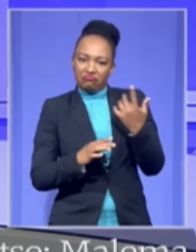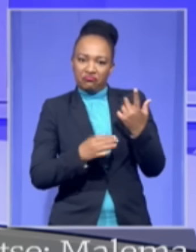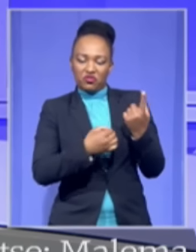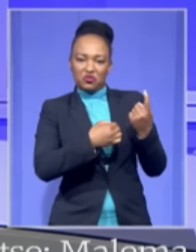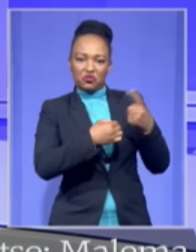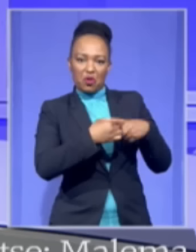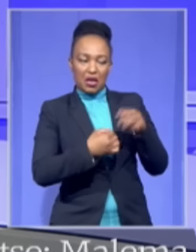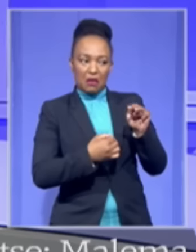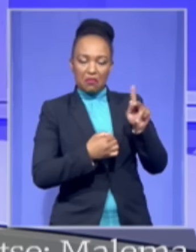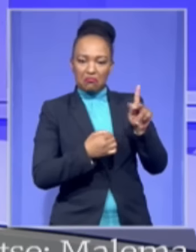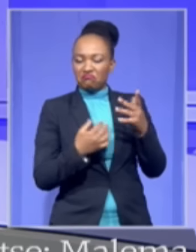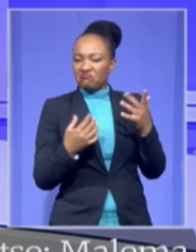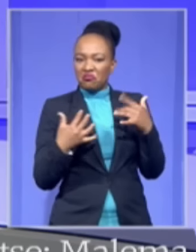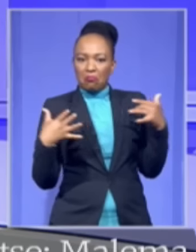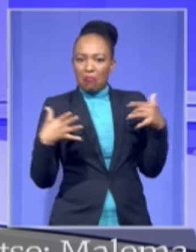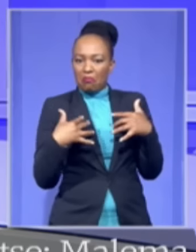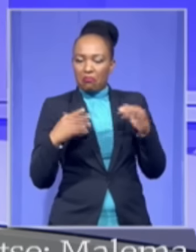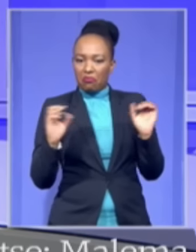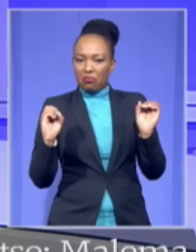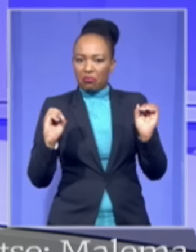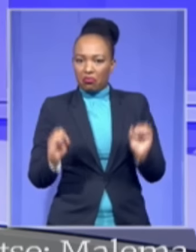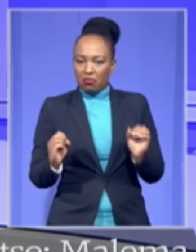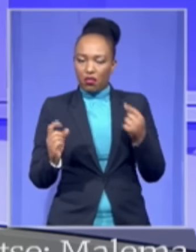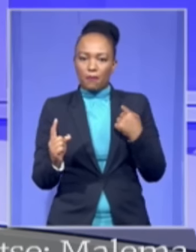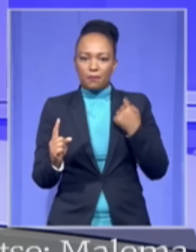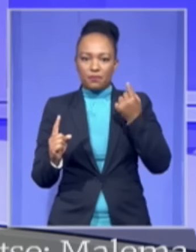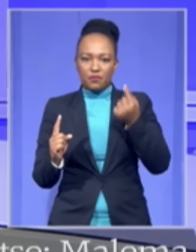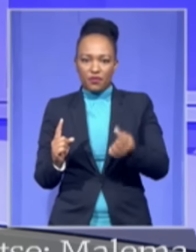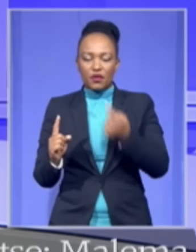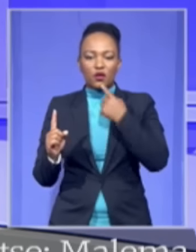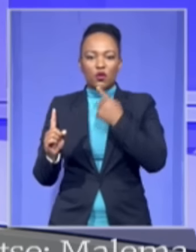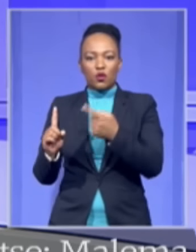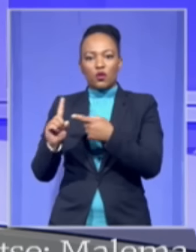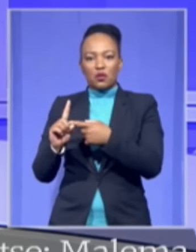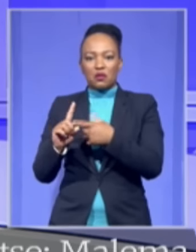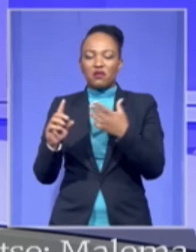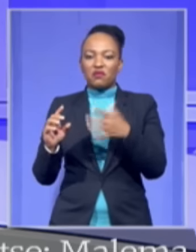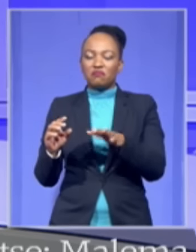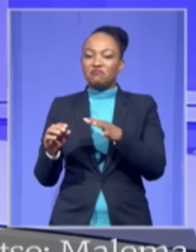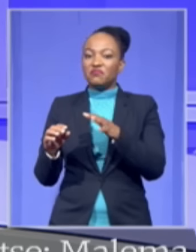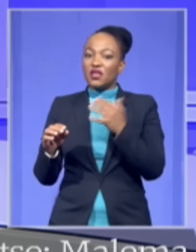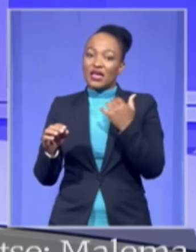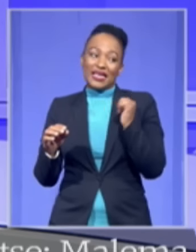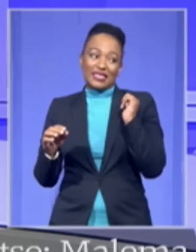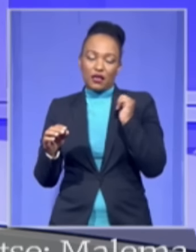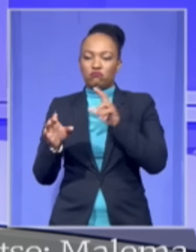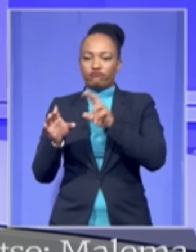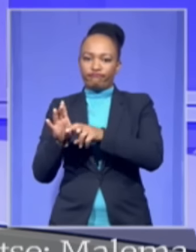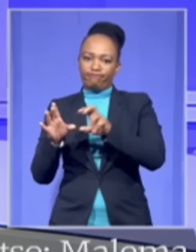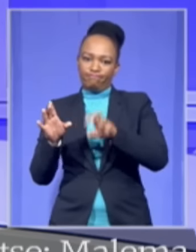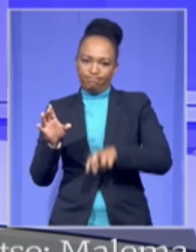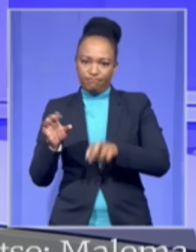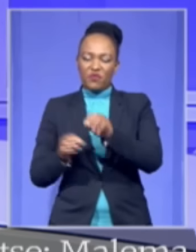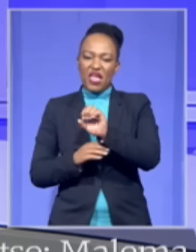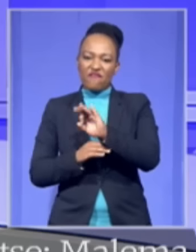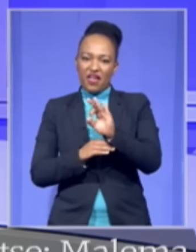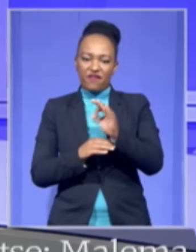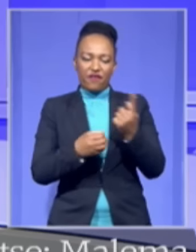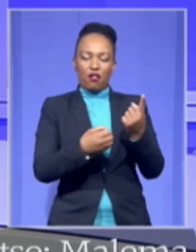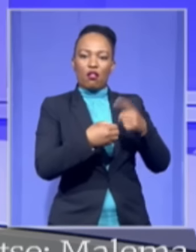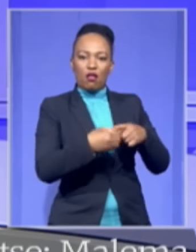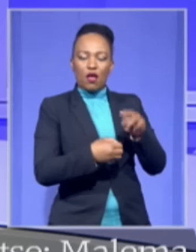ga e gakgamatse. Mpofu o itsisitse tshwetso ya gagwe ya go latlhela seditsi mo EFF maabane. A re MK ke lekoko